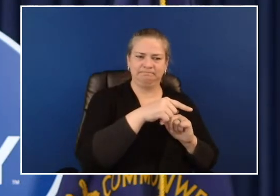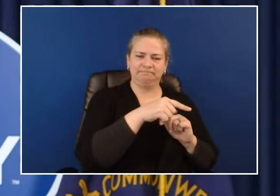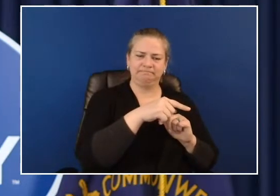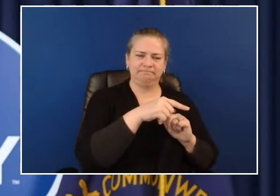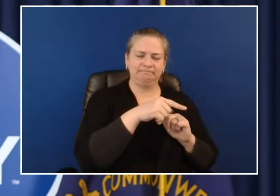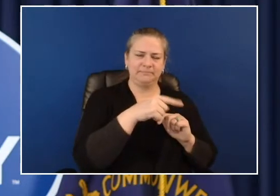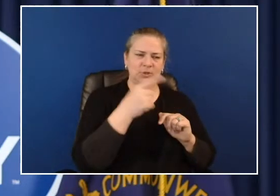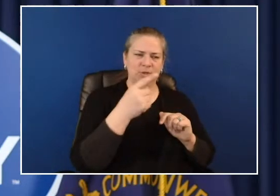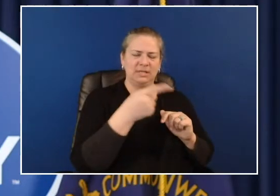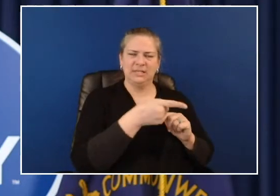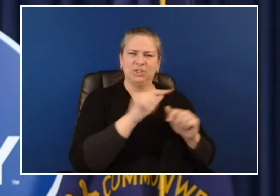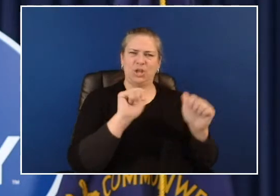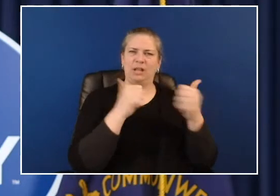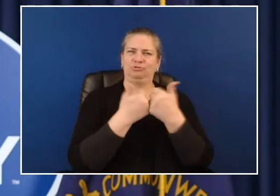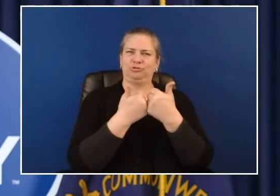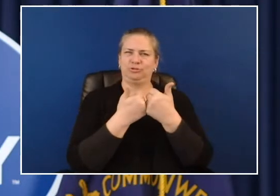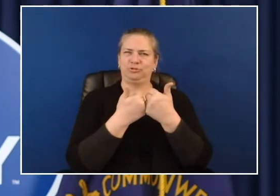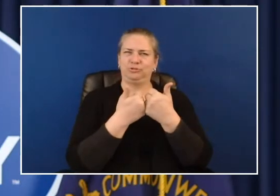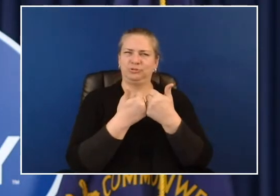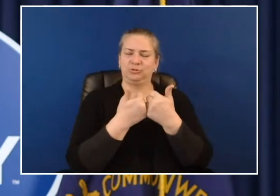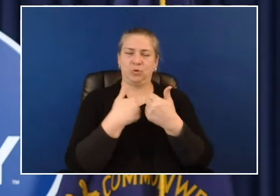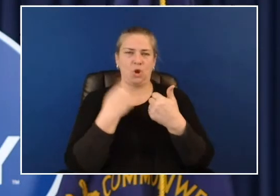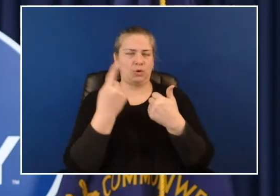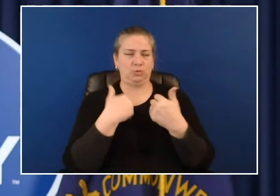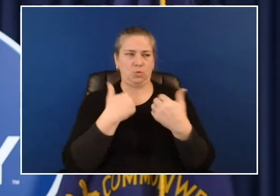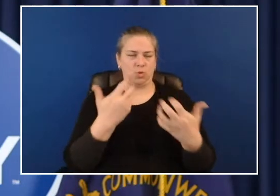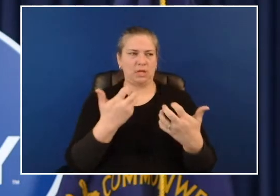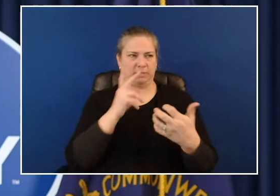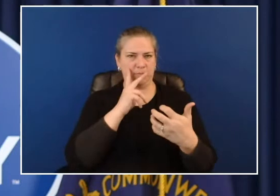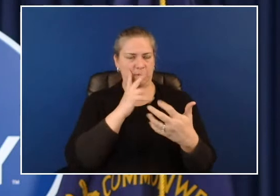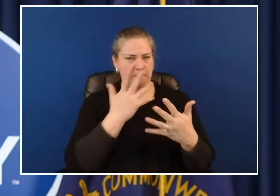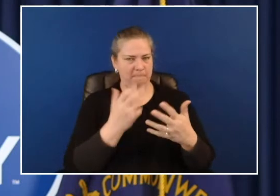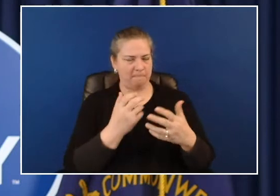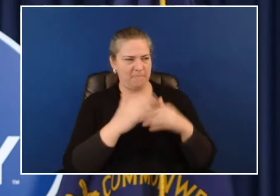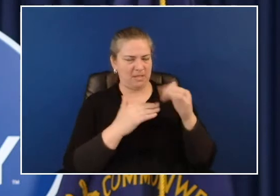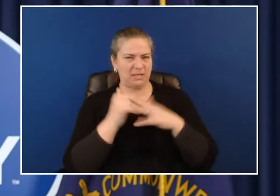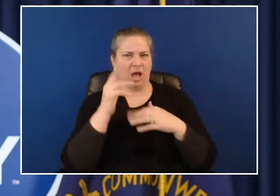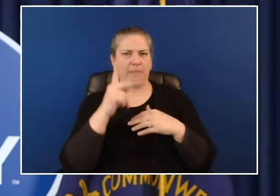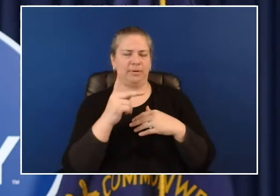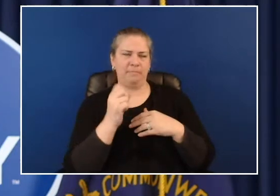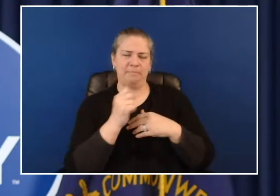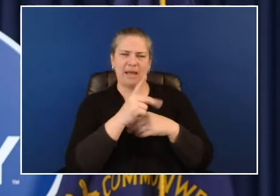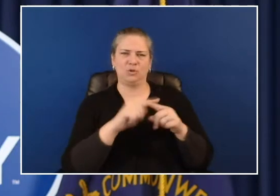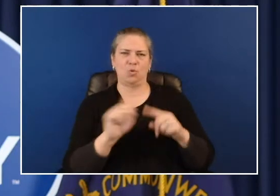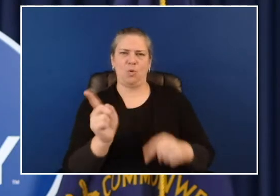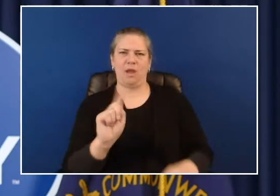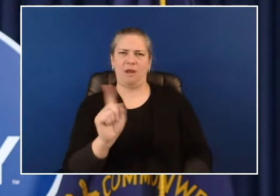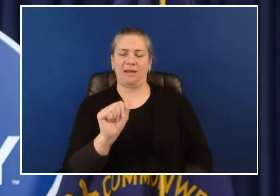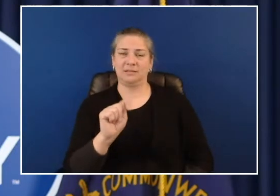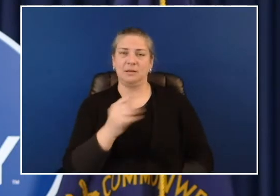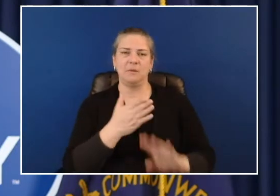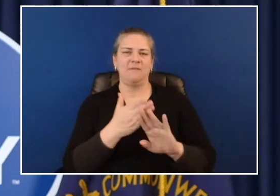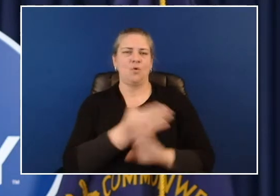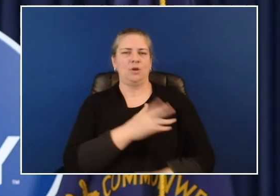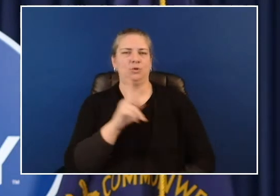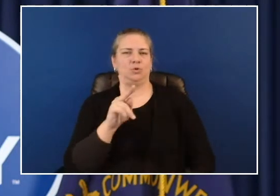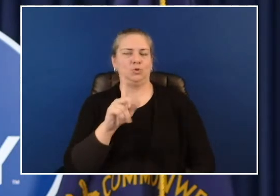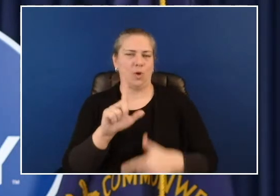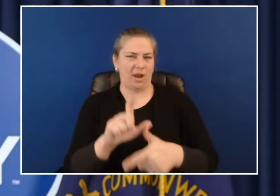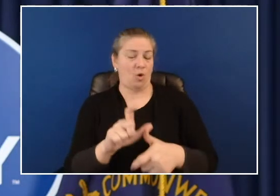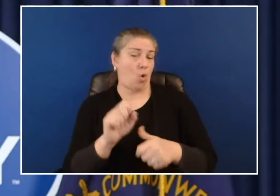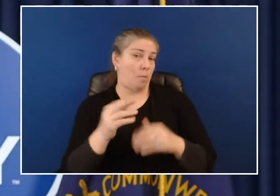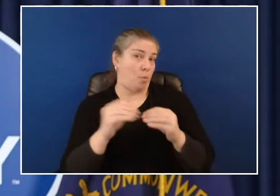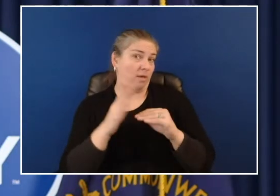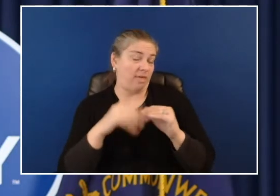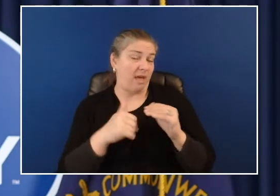challenge as we move through, but we want to get people built back up to where they were pre-tornado or even better.